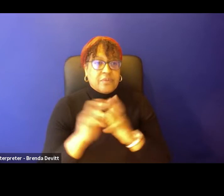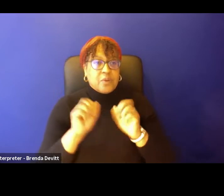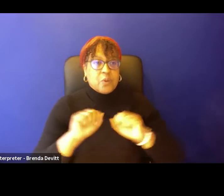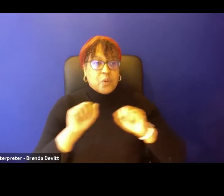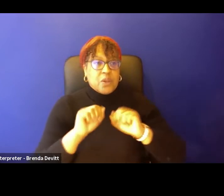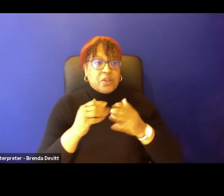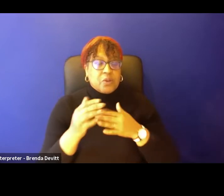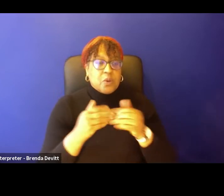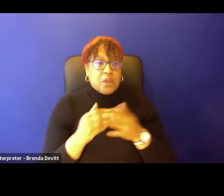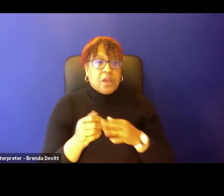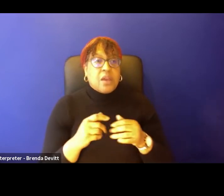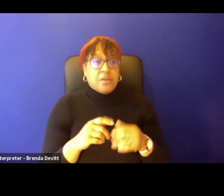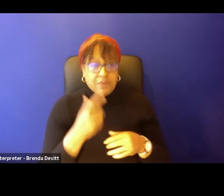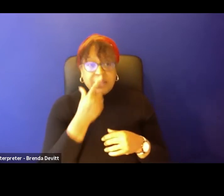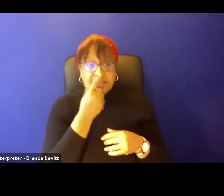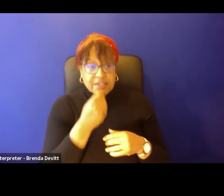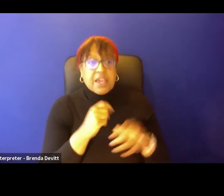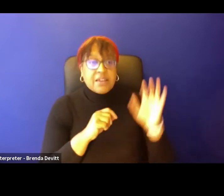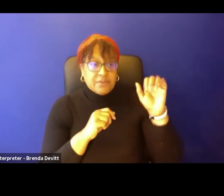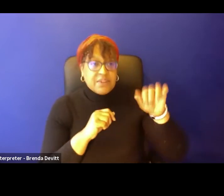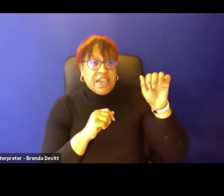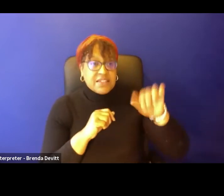Can you hear me now?